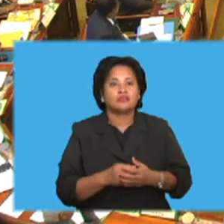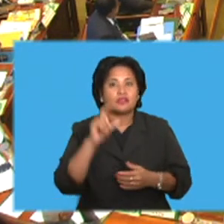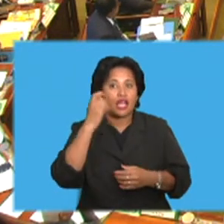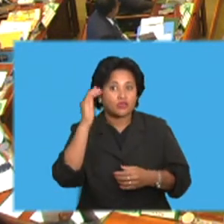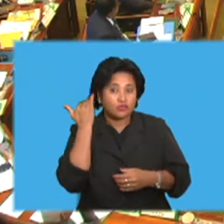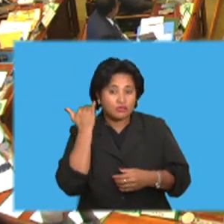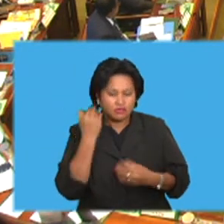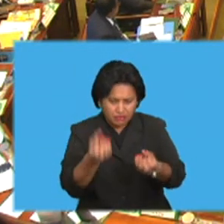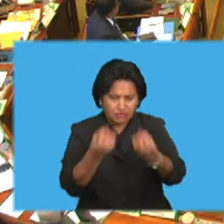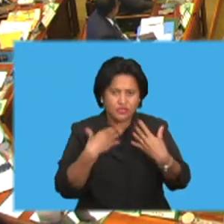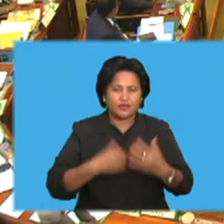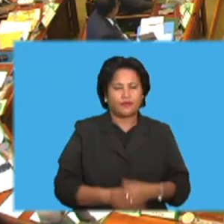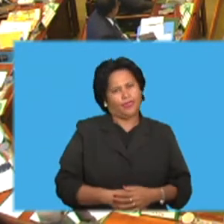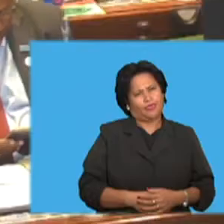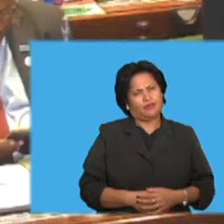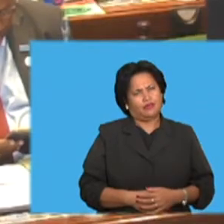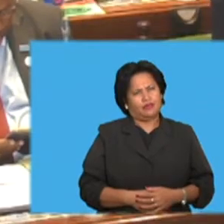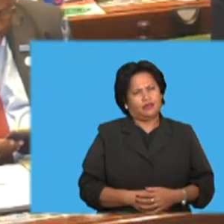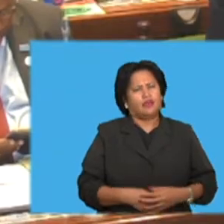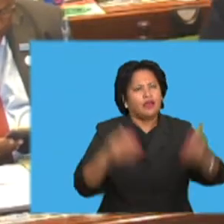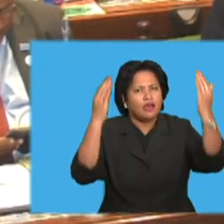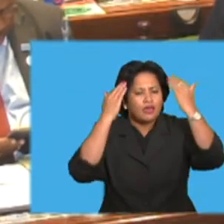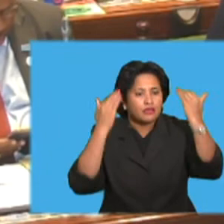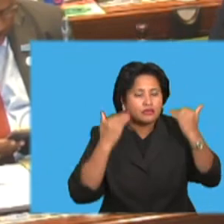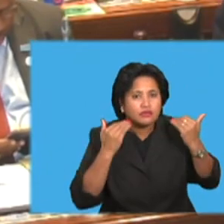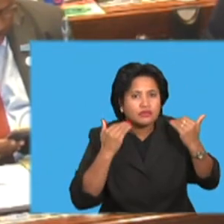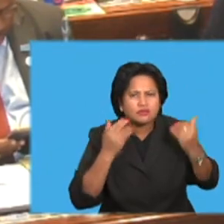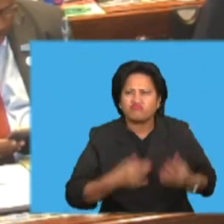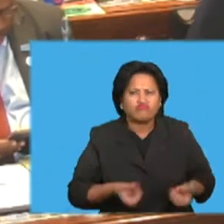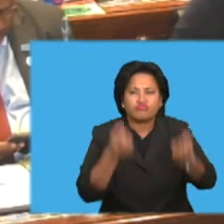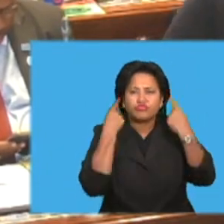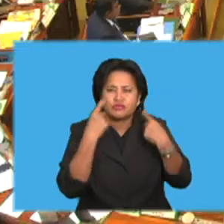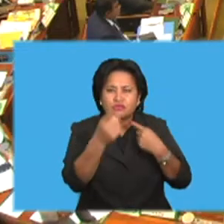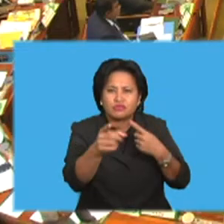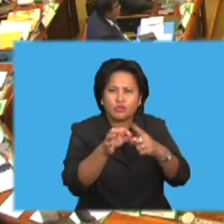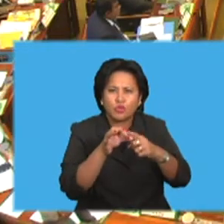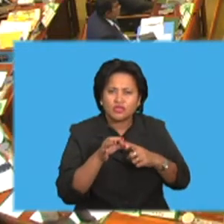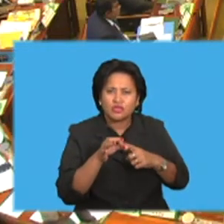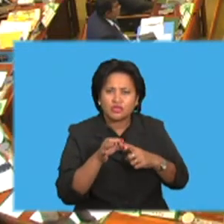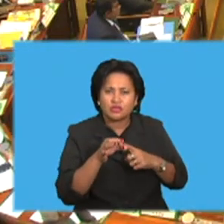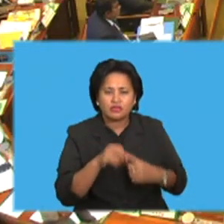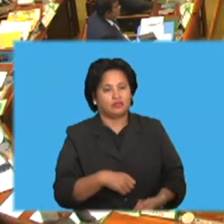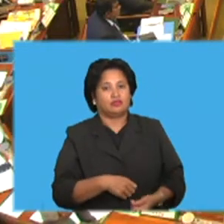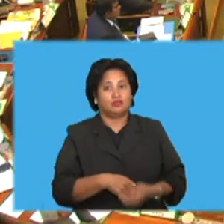Madam Speaker, I failed to understand the question. If the member could elaborate. I thought you were very smart.